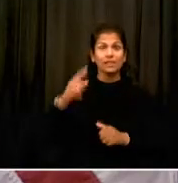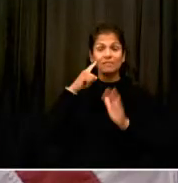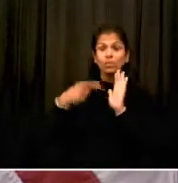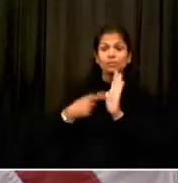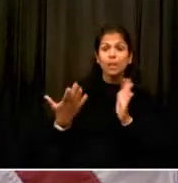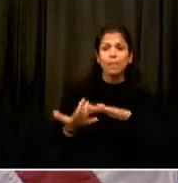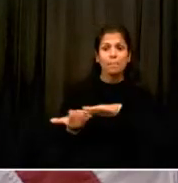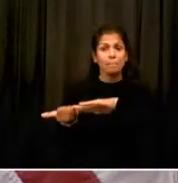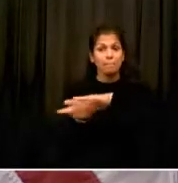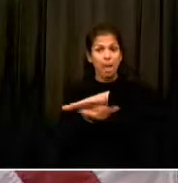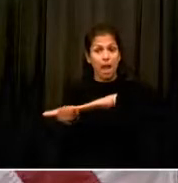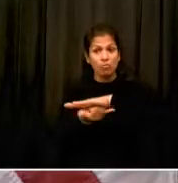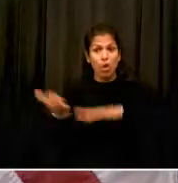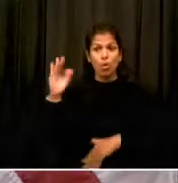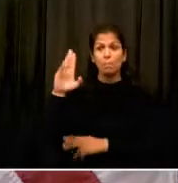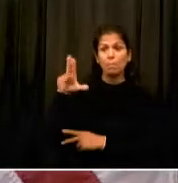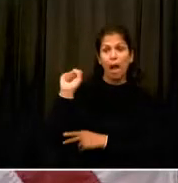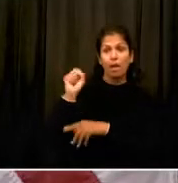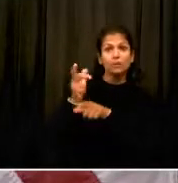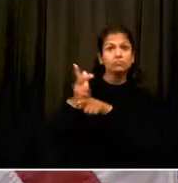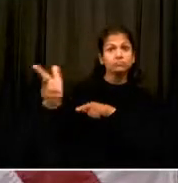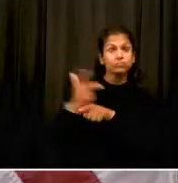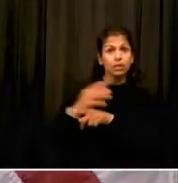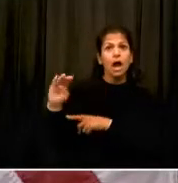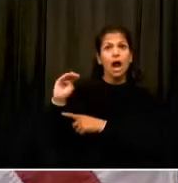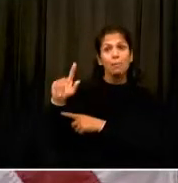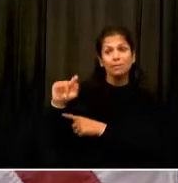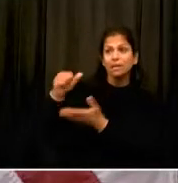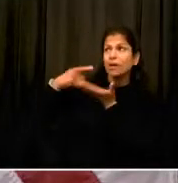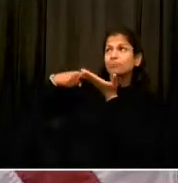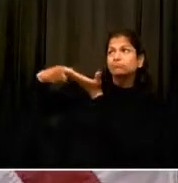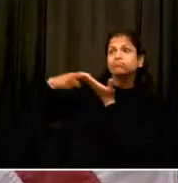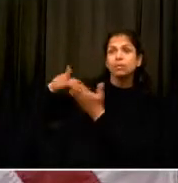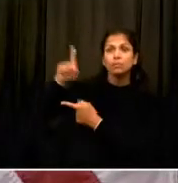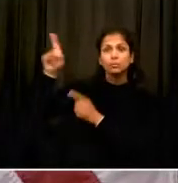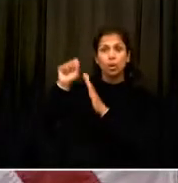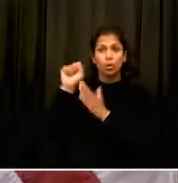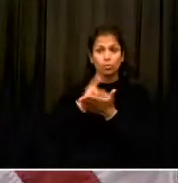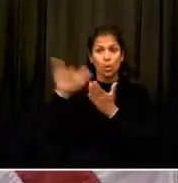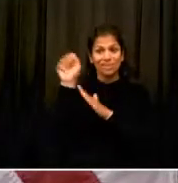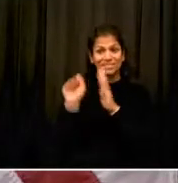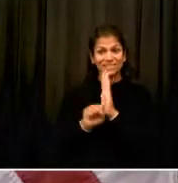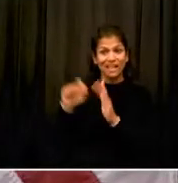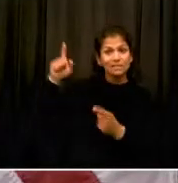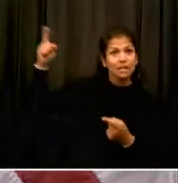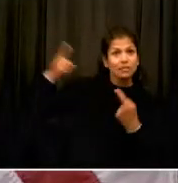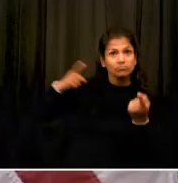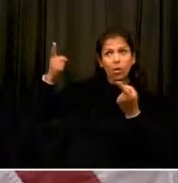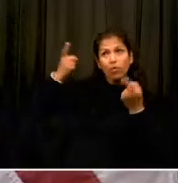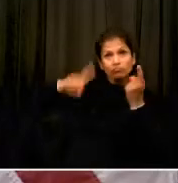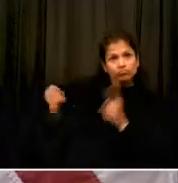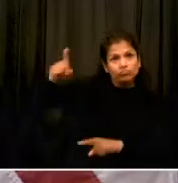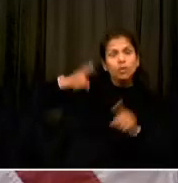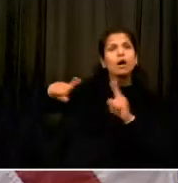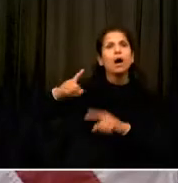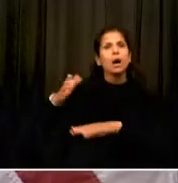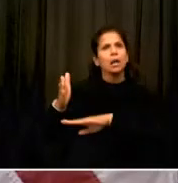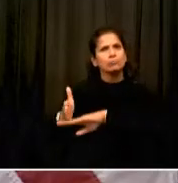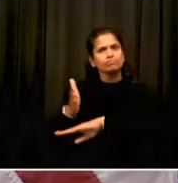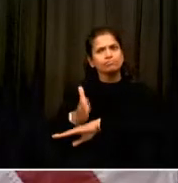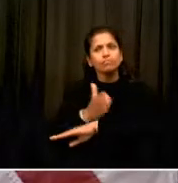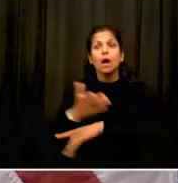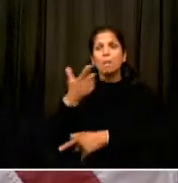so people could feel more comfortable, the buses so people could feel more comfortable. And we're seeing now some really striking progress.